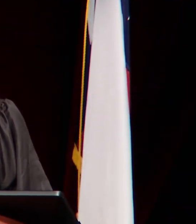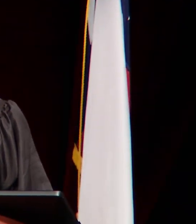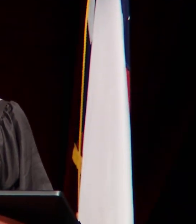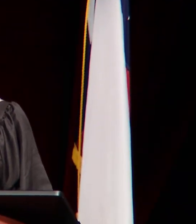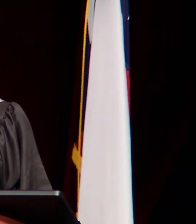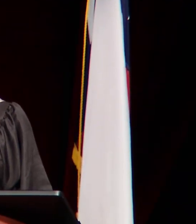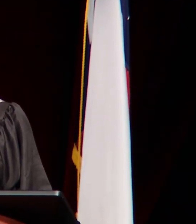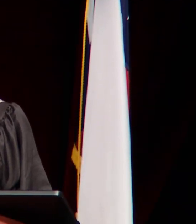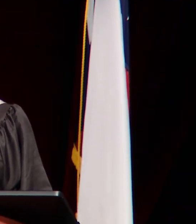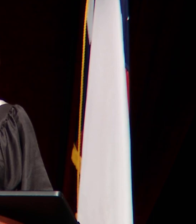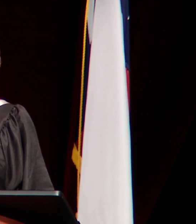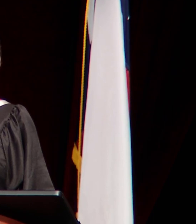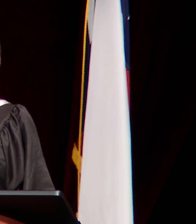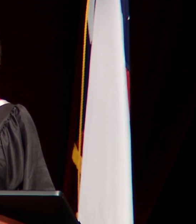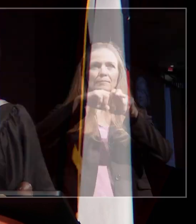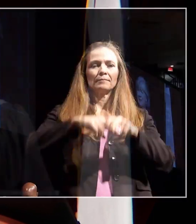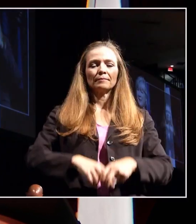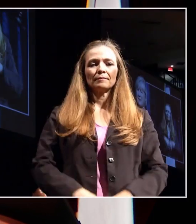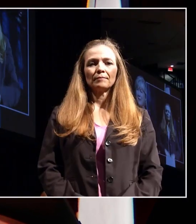be seated.